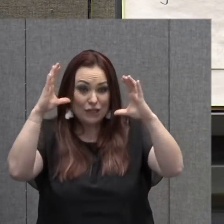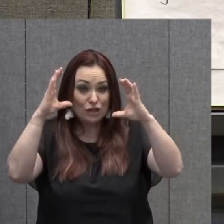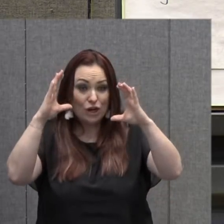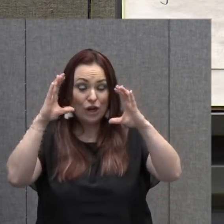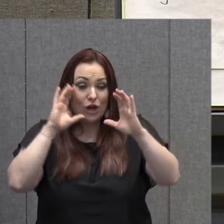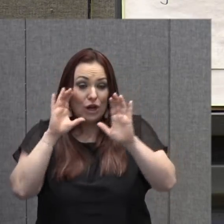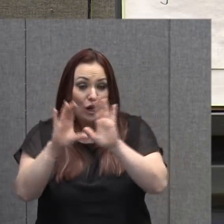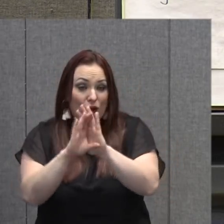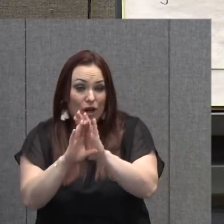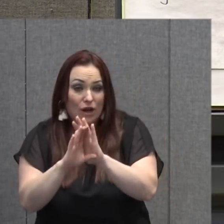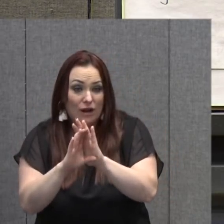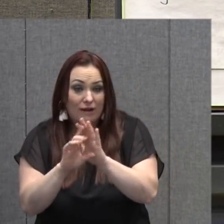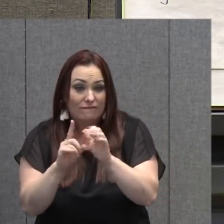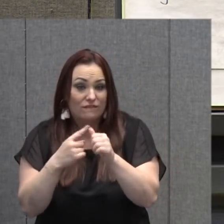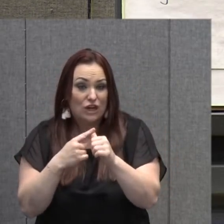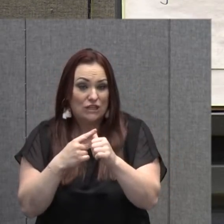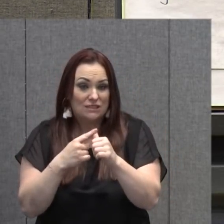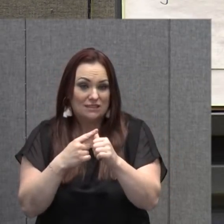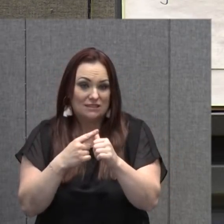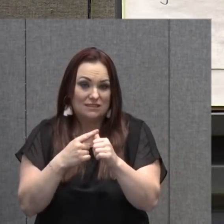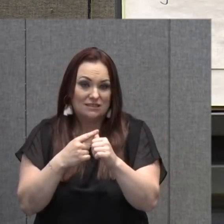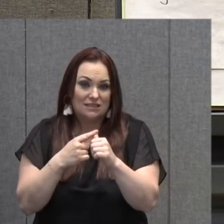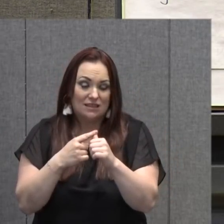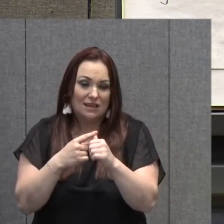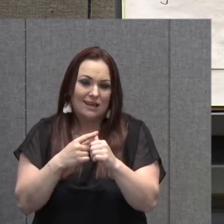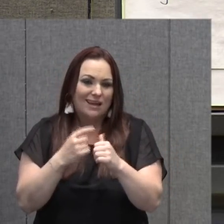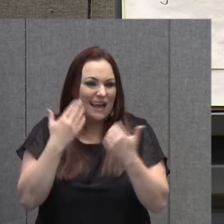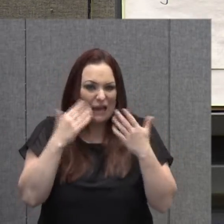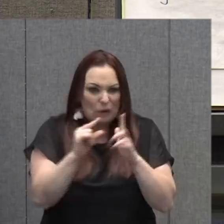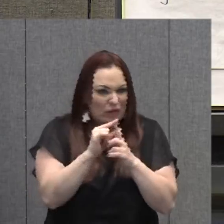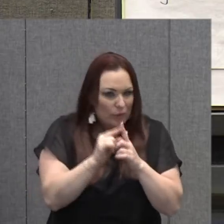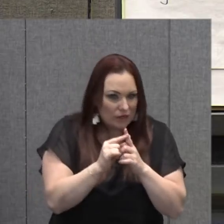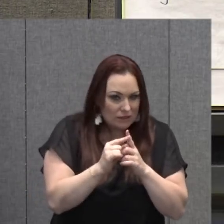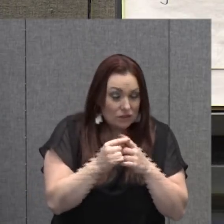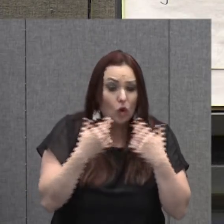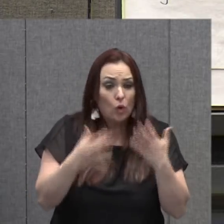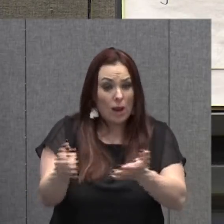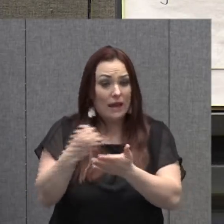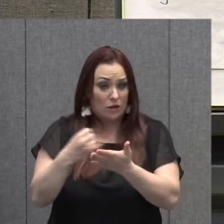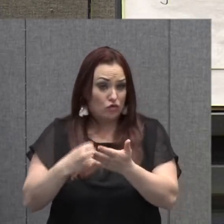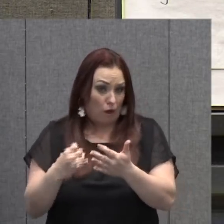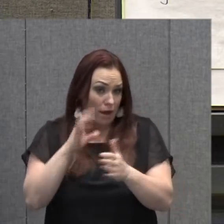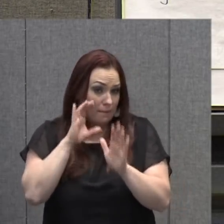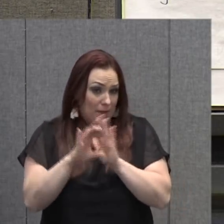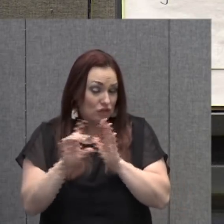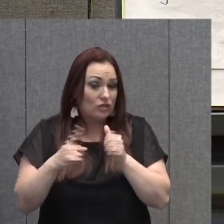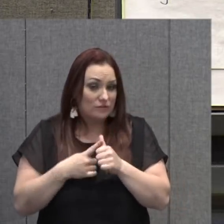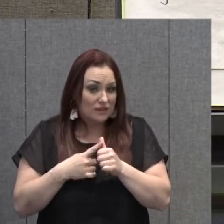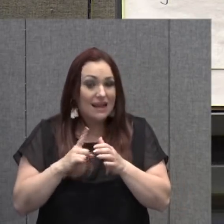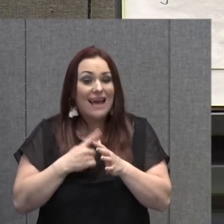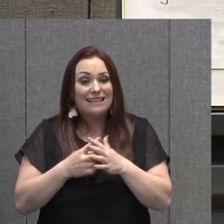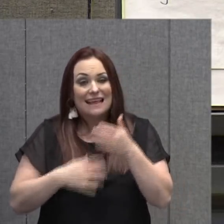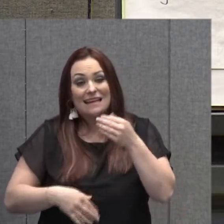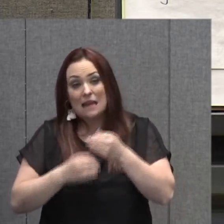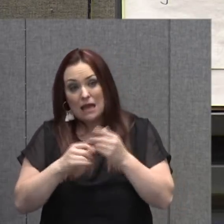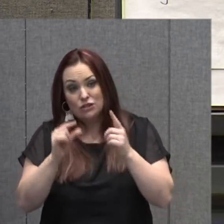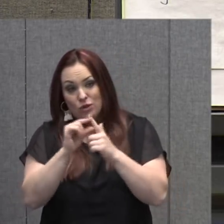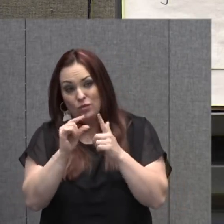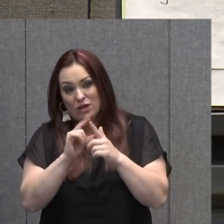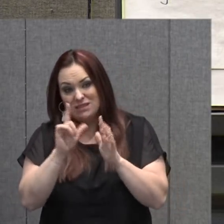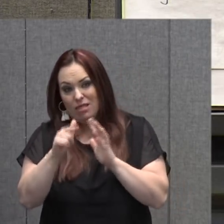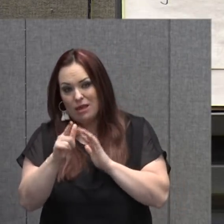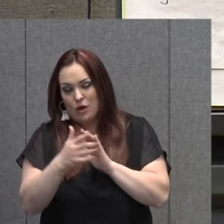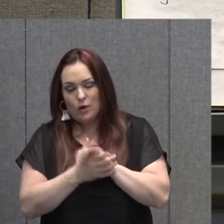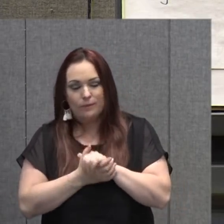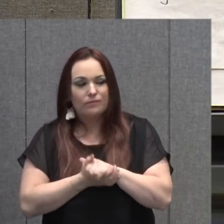words. Then see the pictures and draw the pictures and put the words later. The next thing